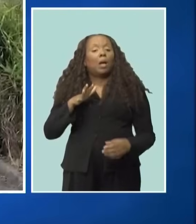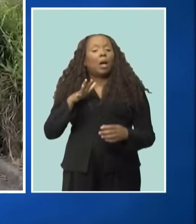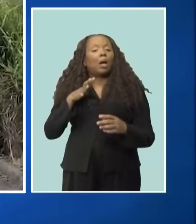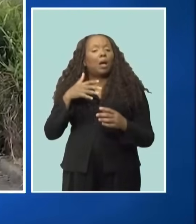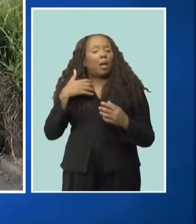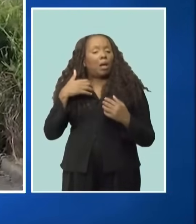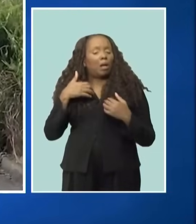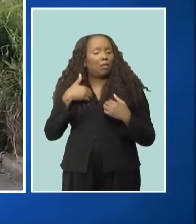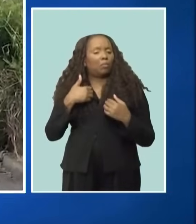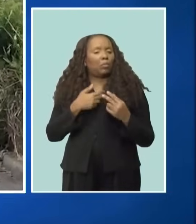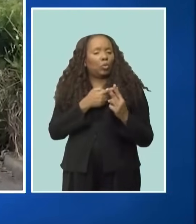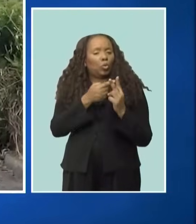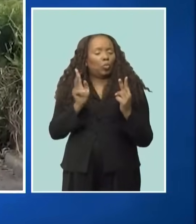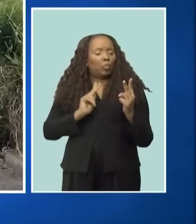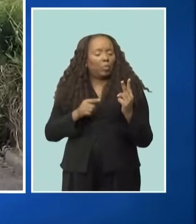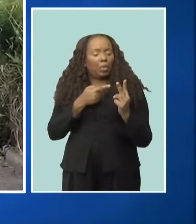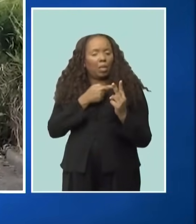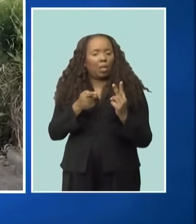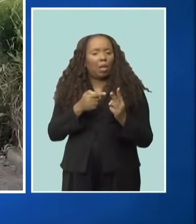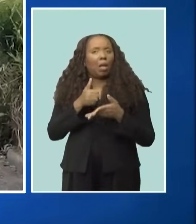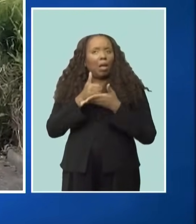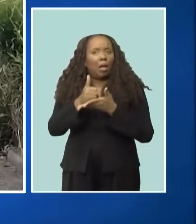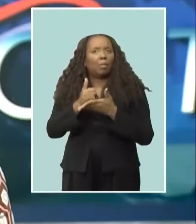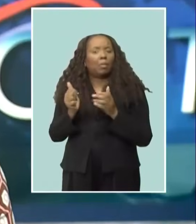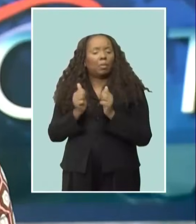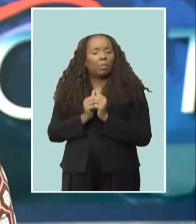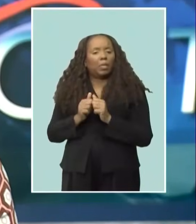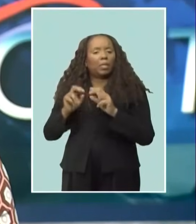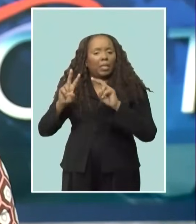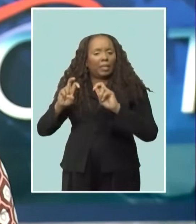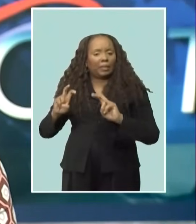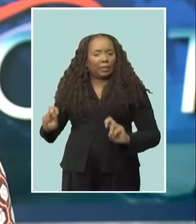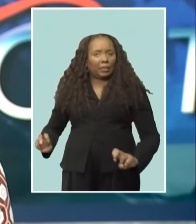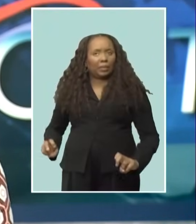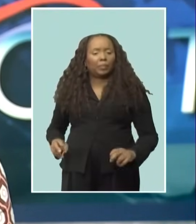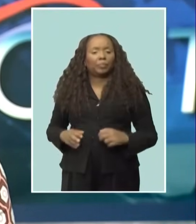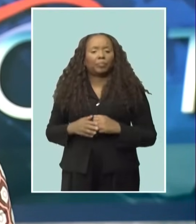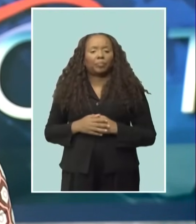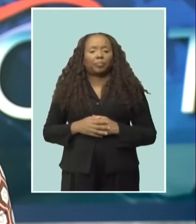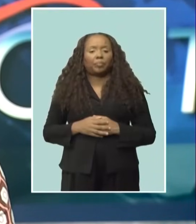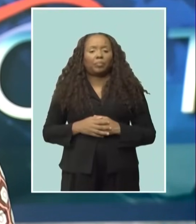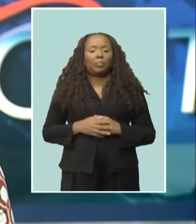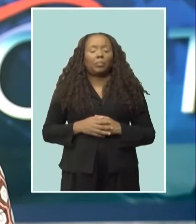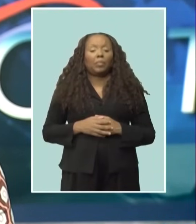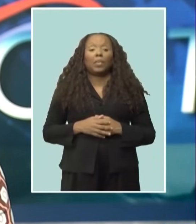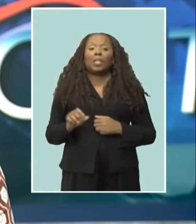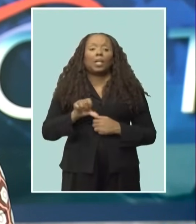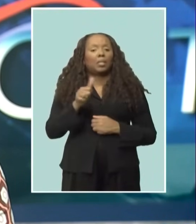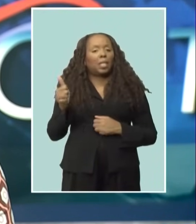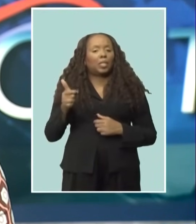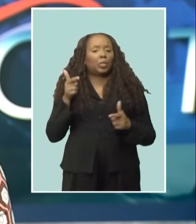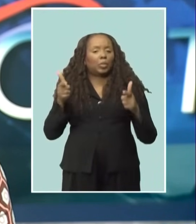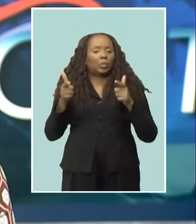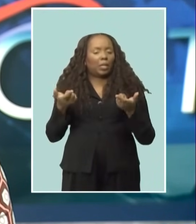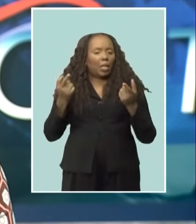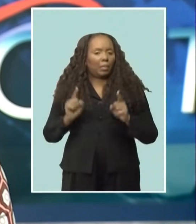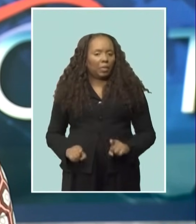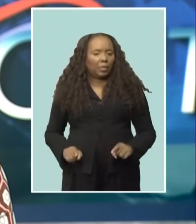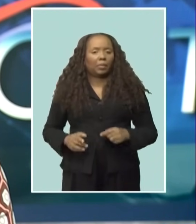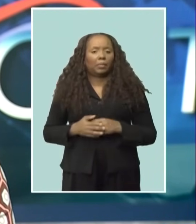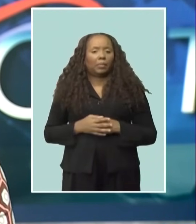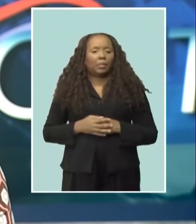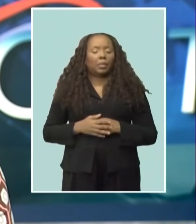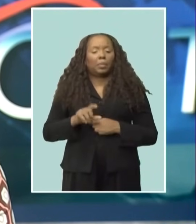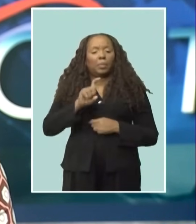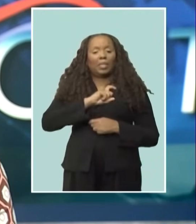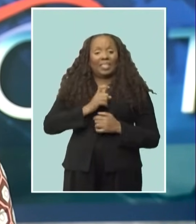police custody assisting with the investigation. And we're hearing now that police are on the scene of what is reported to be yet